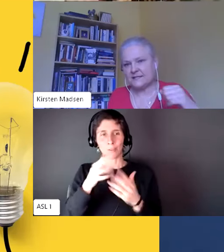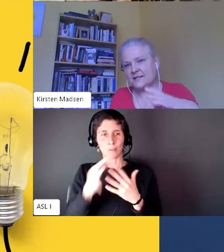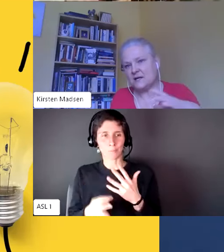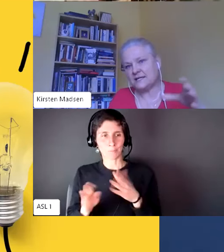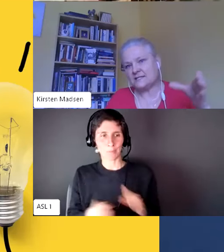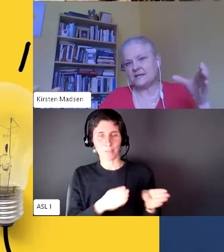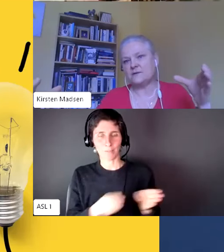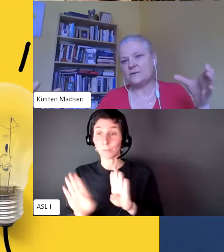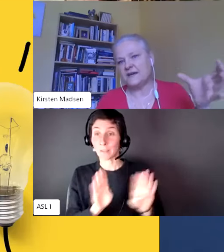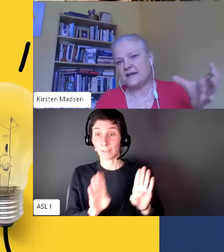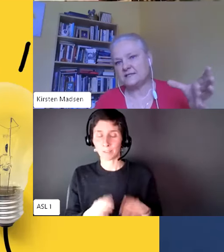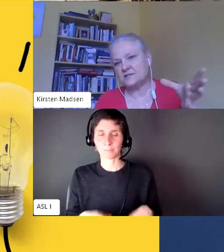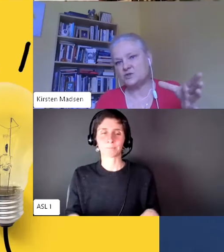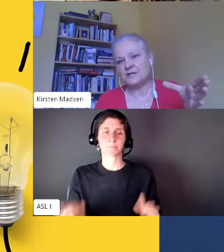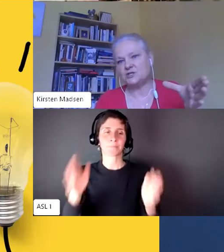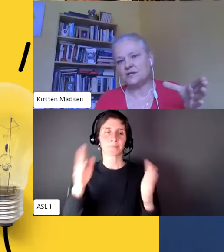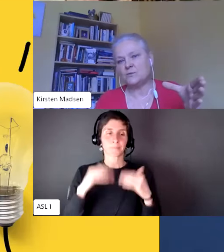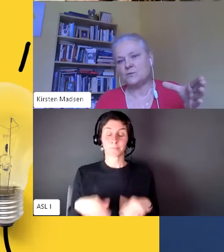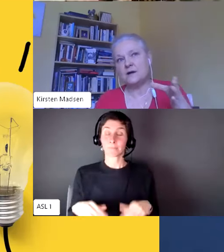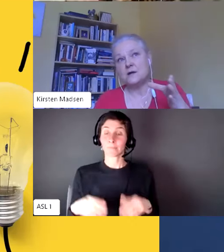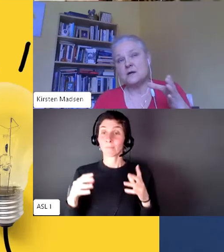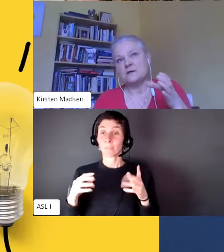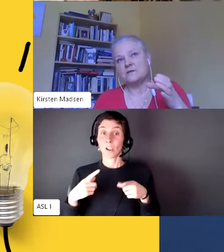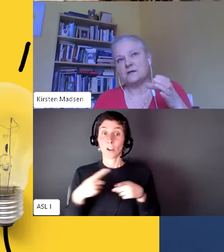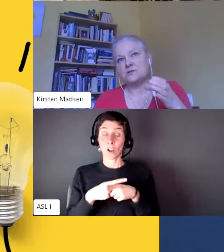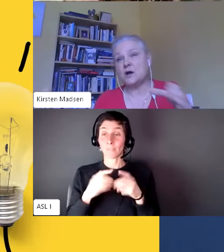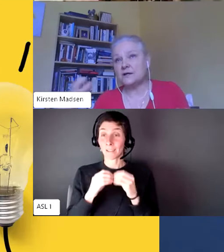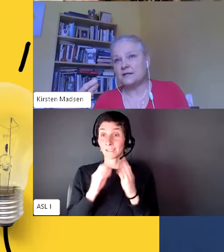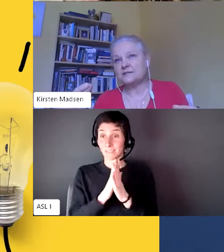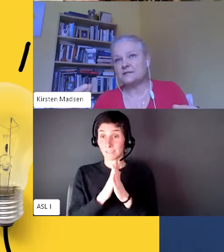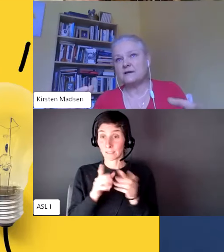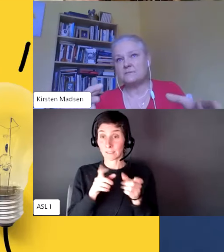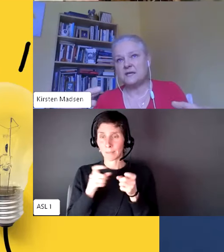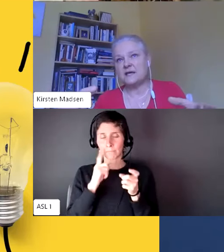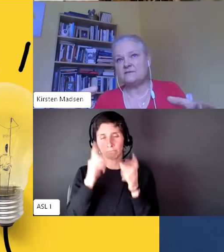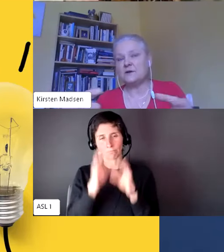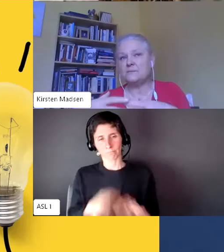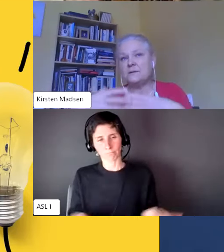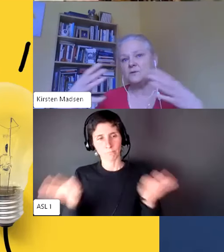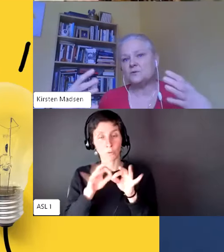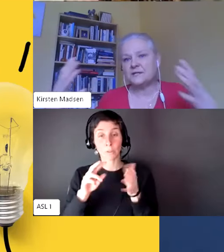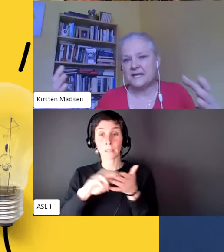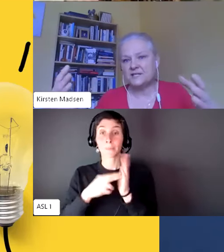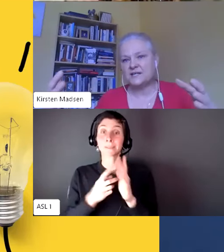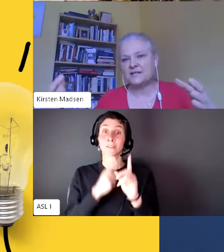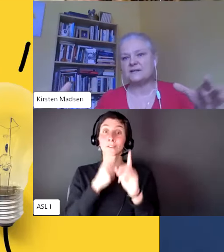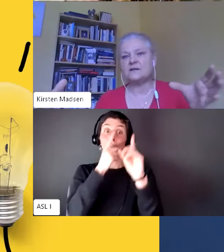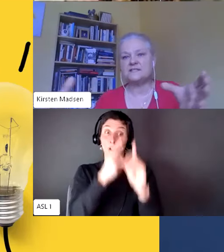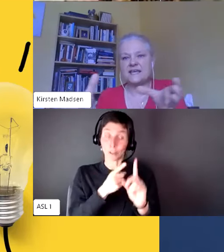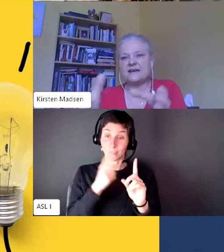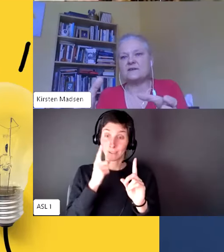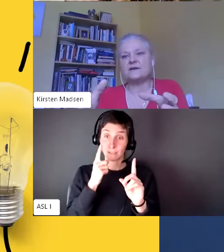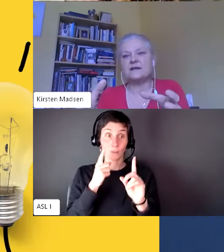is the idea that we've had a situation where the targets of the behavior and people who are engaging in it